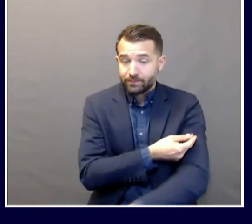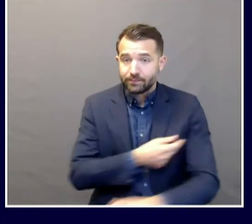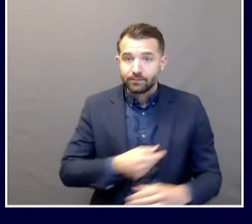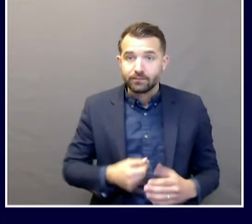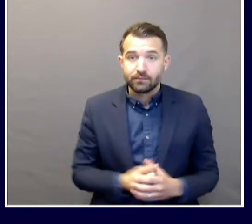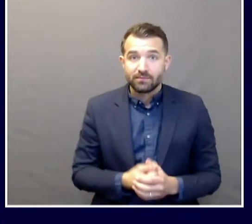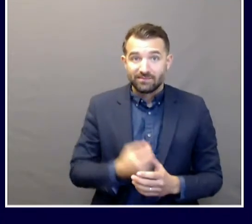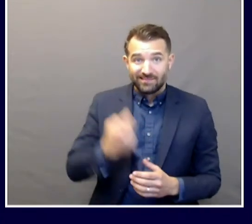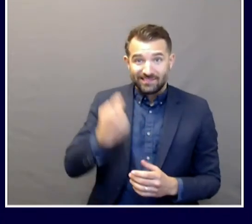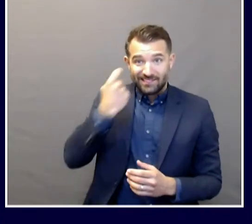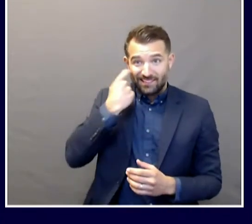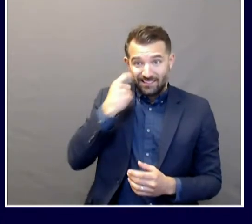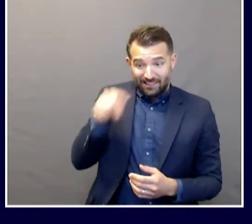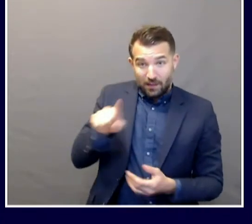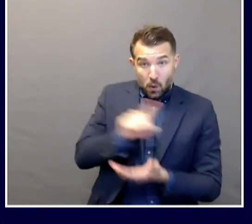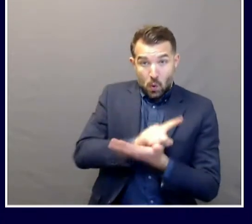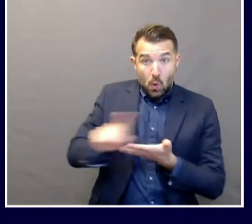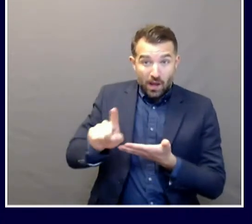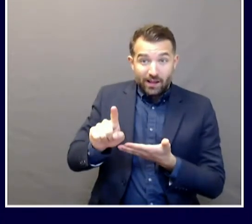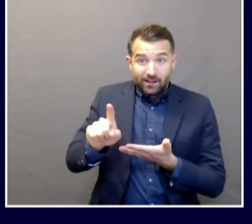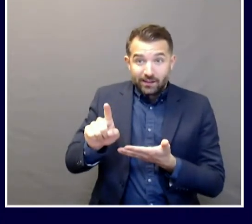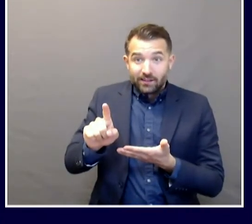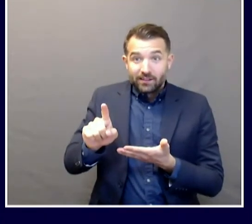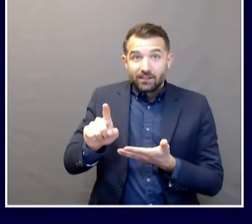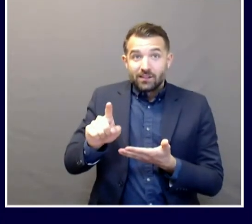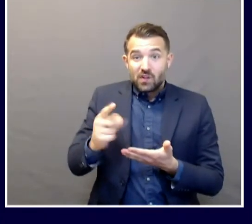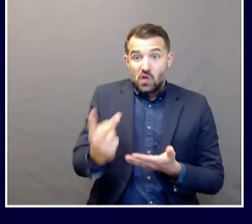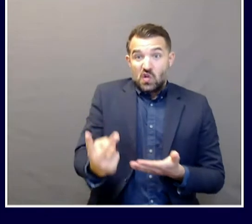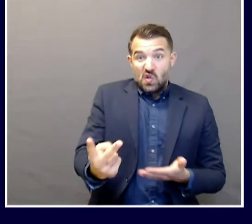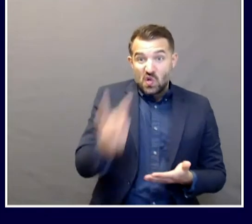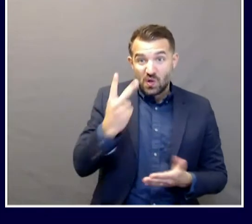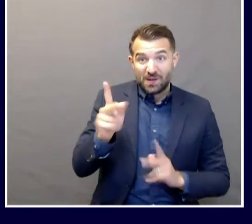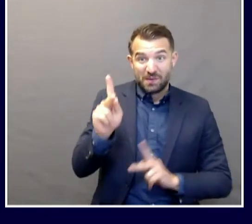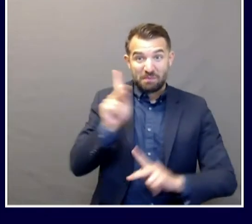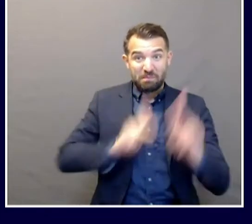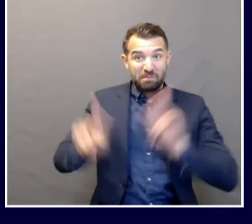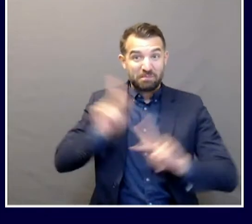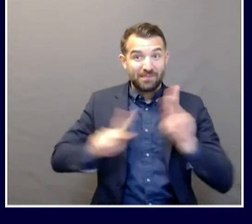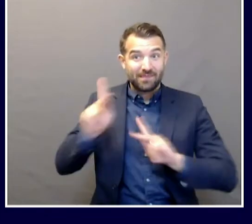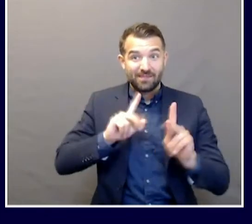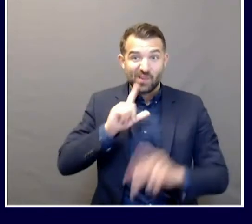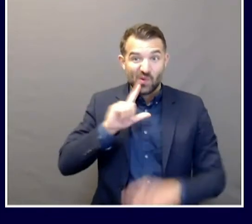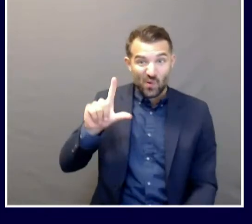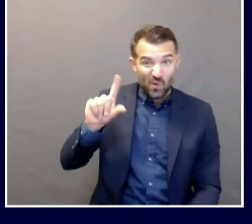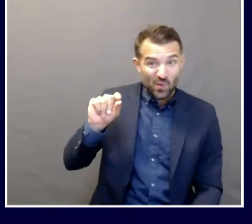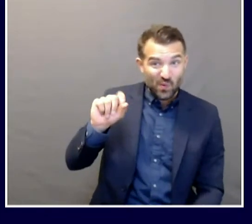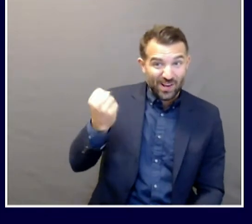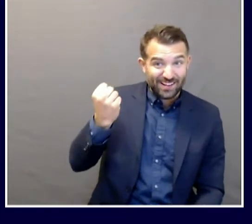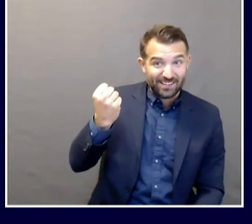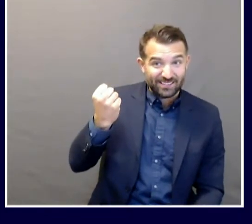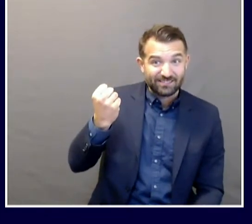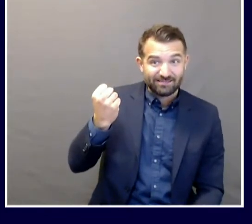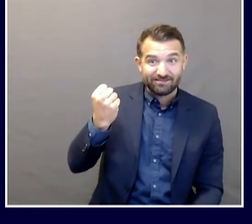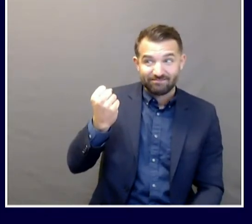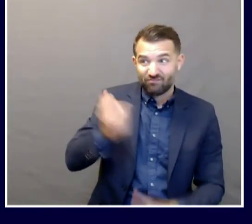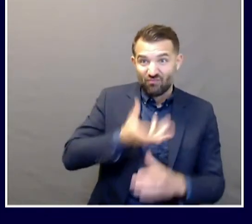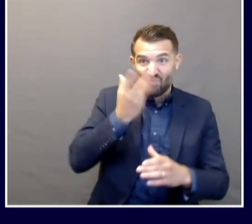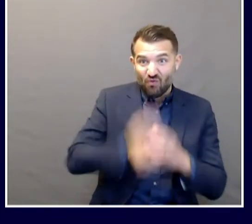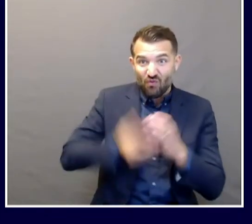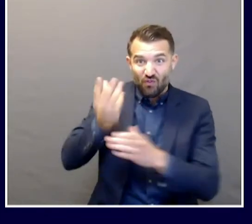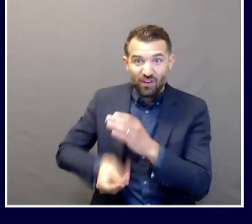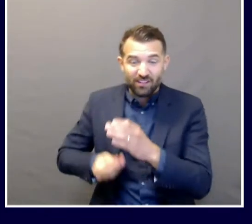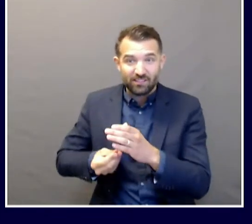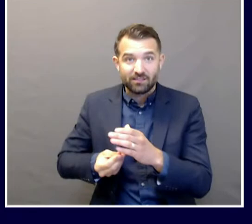week, 2 people in their 20s in Maine have died with COVID-19. 2 people. Before that, it was only